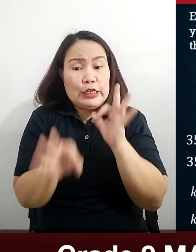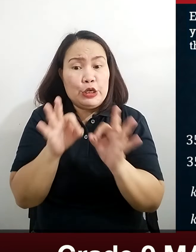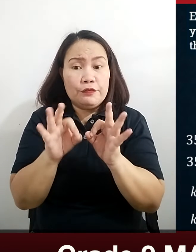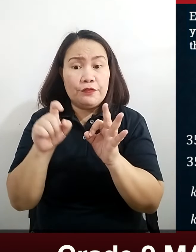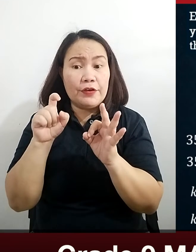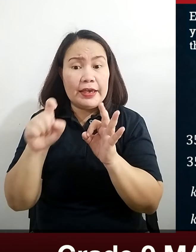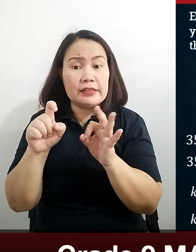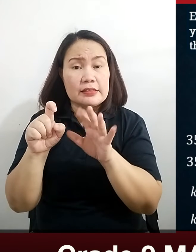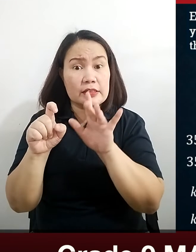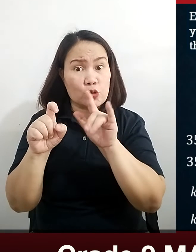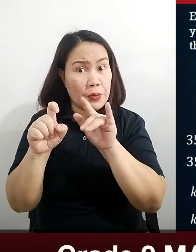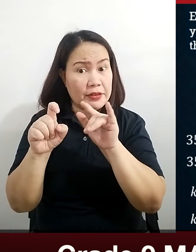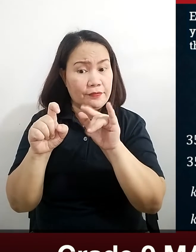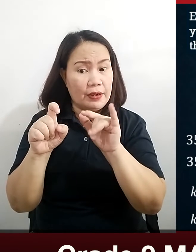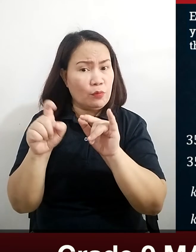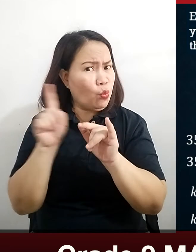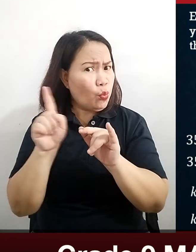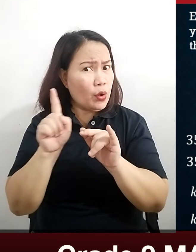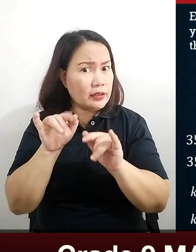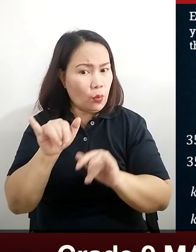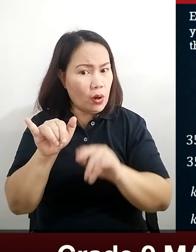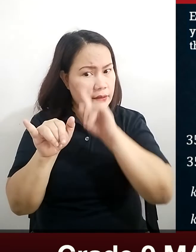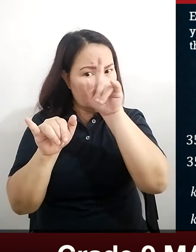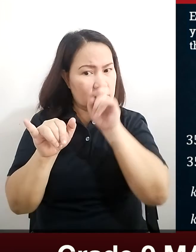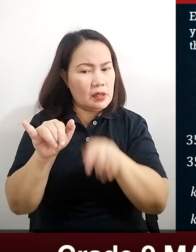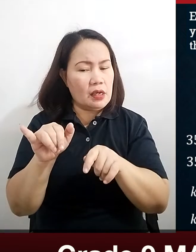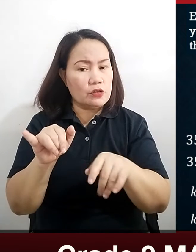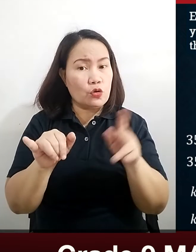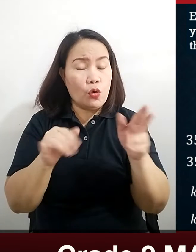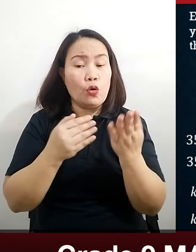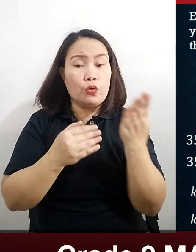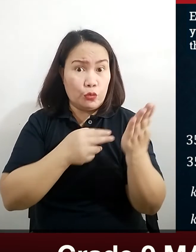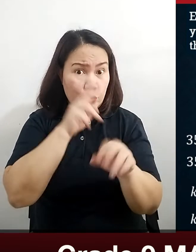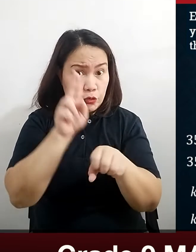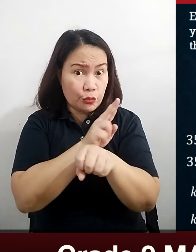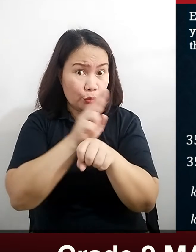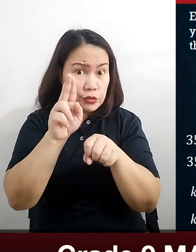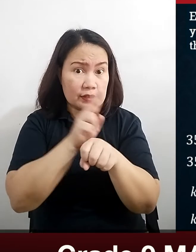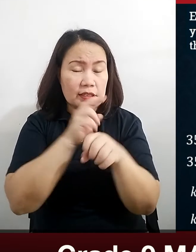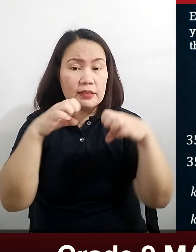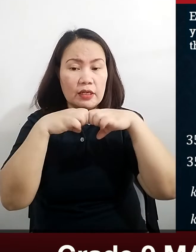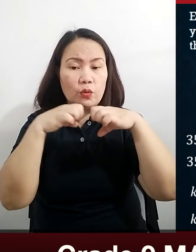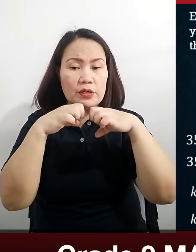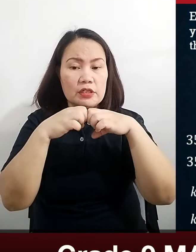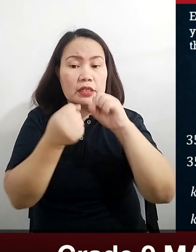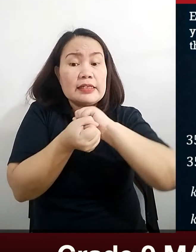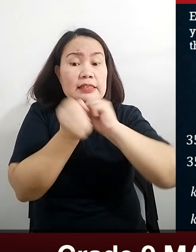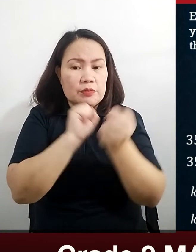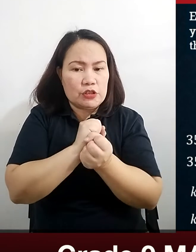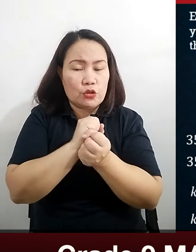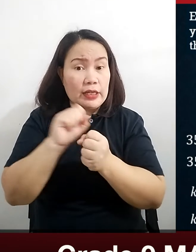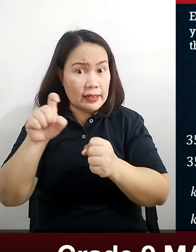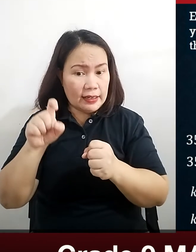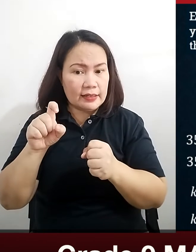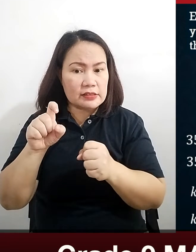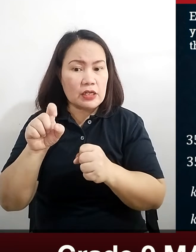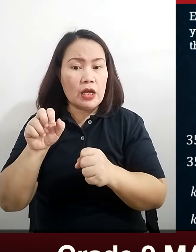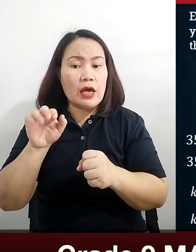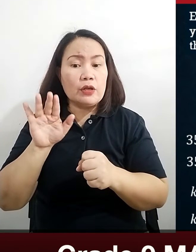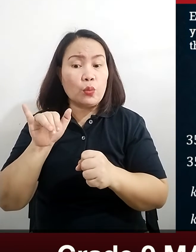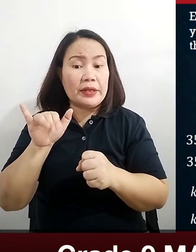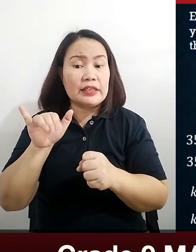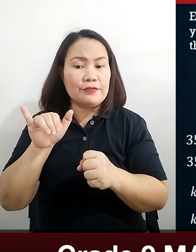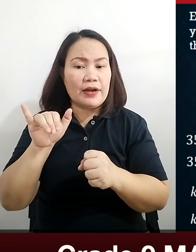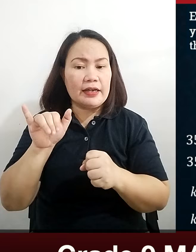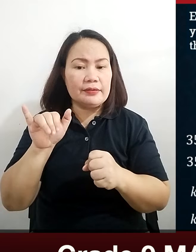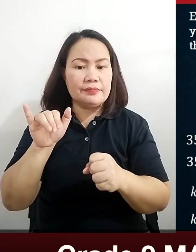kasi, kapag ang x daw ay 25, ano yung value ng y? So, gamit yung equation na to, so, substitute lang natin yung x natin, which